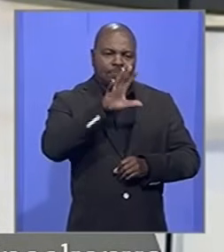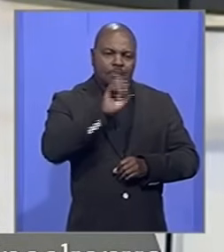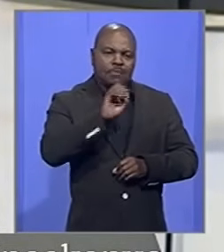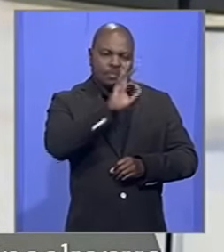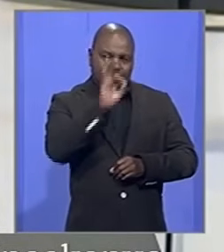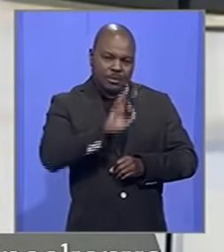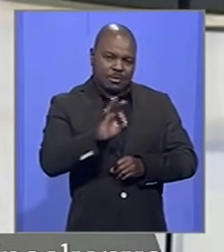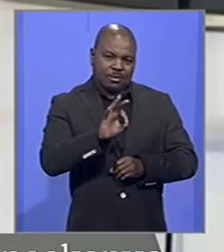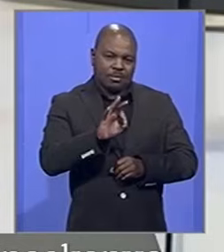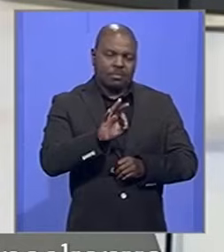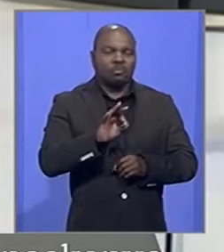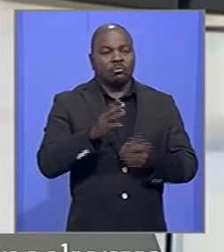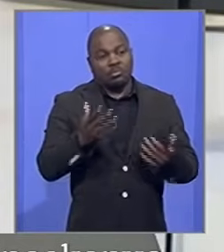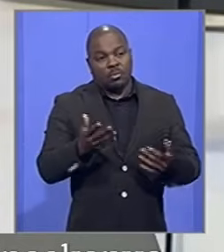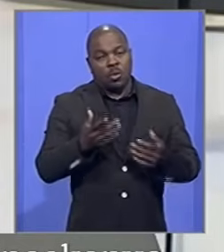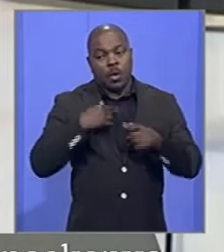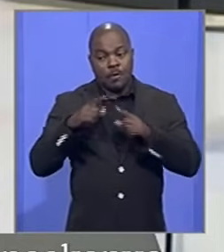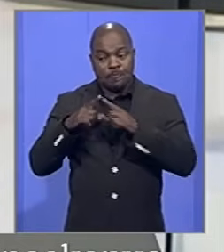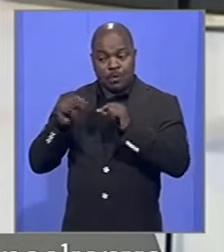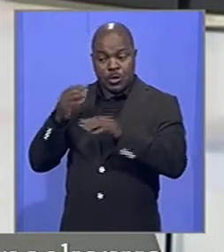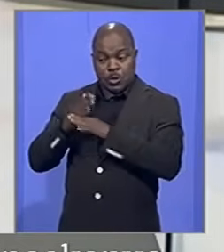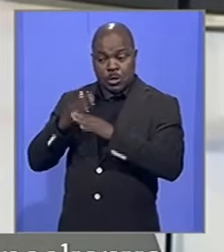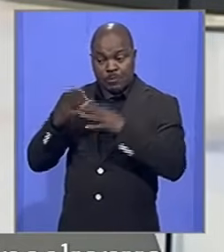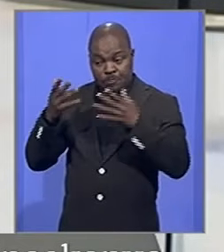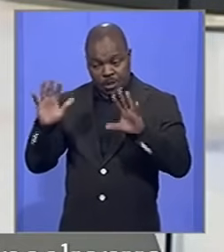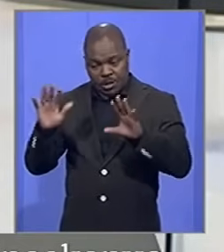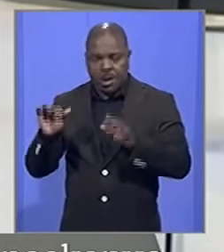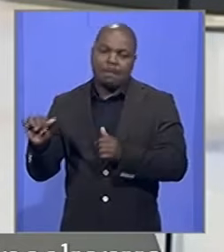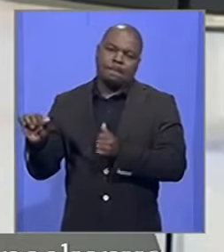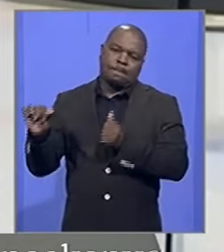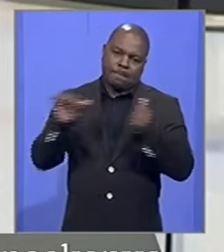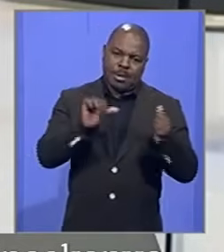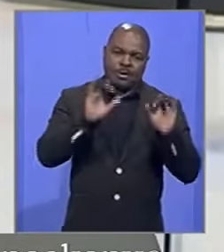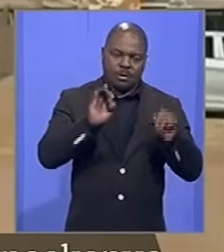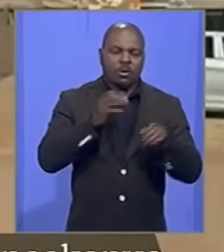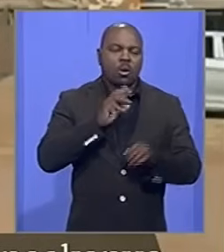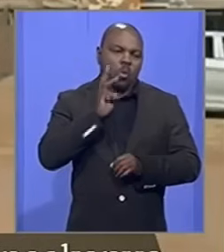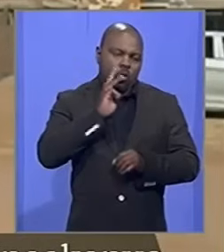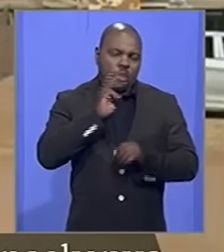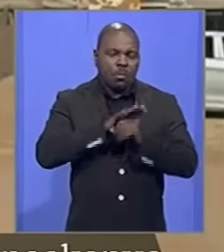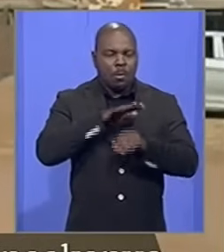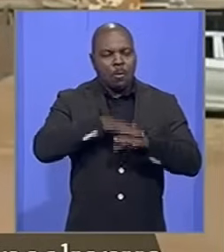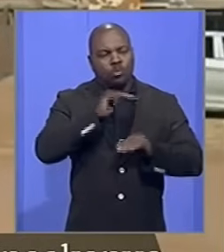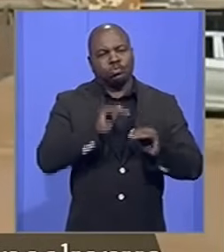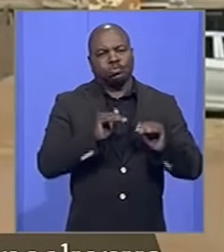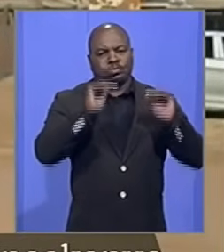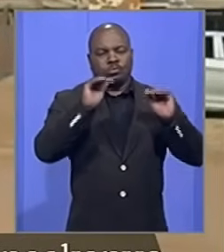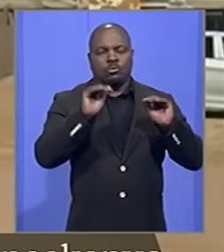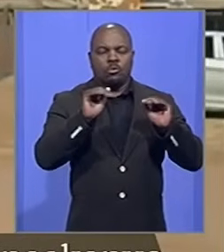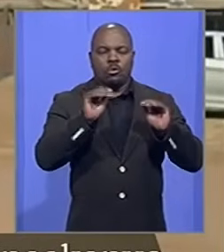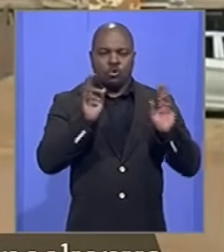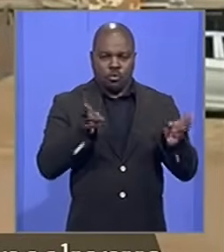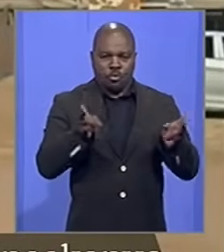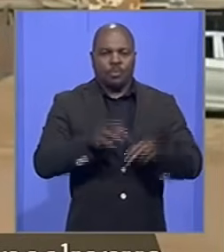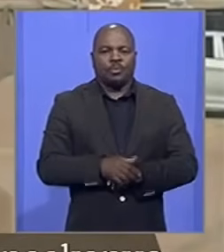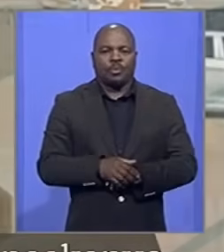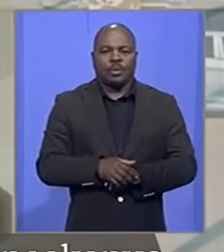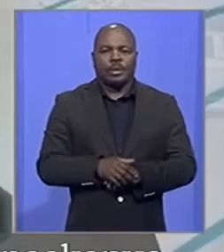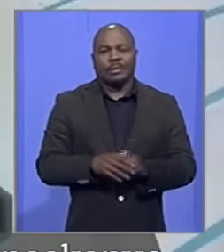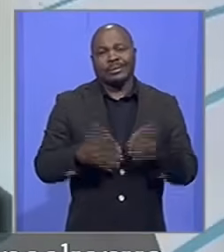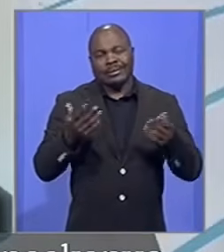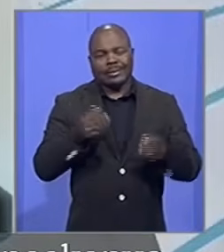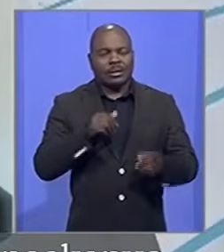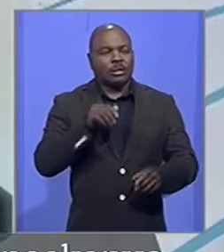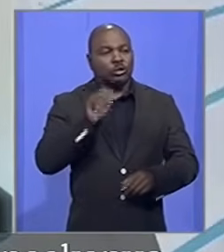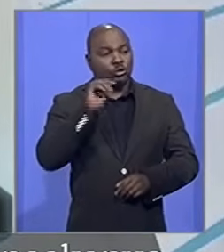then we'll just, when we are done with the work, then we'll go back to pumping at a normal level. So there won't be much